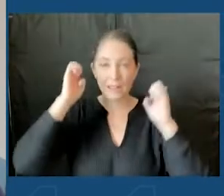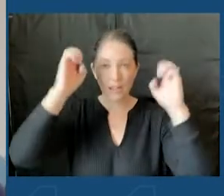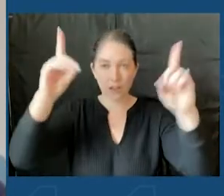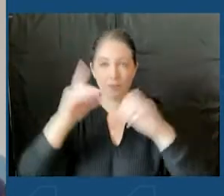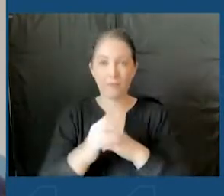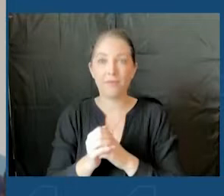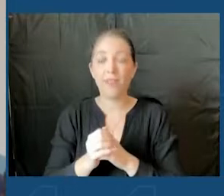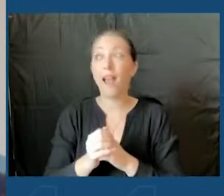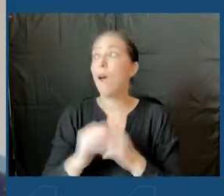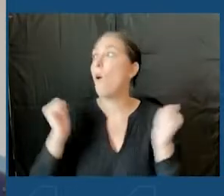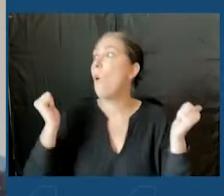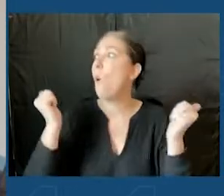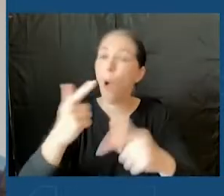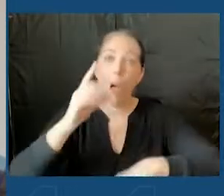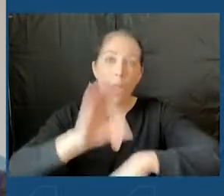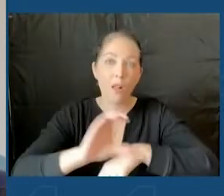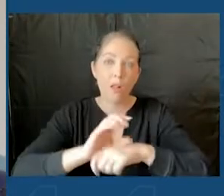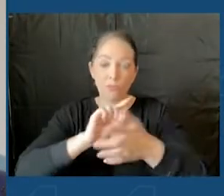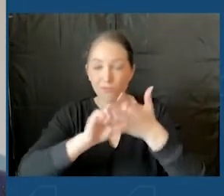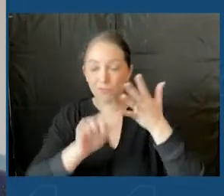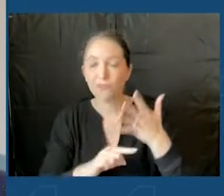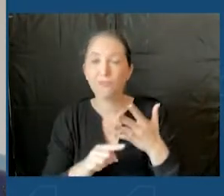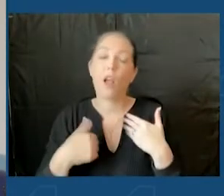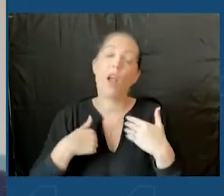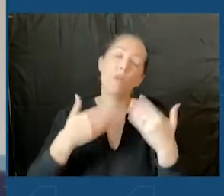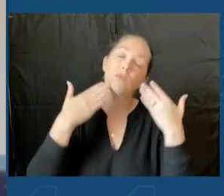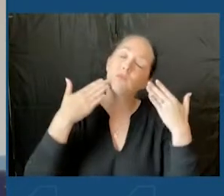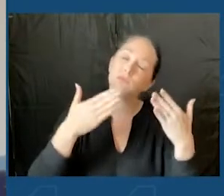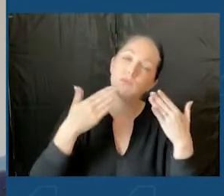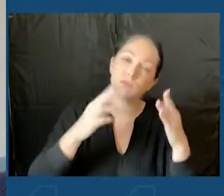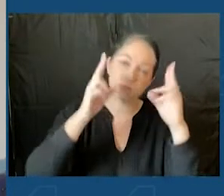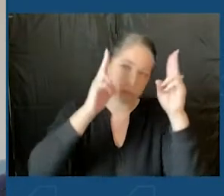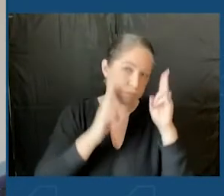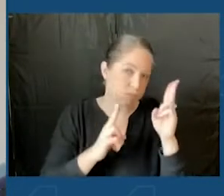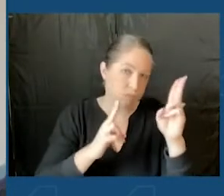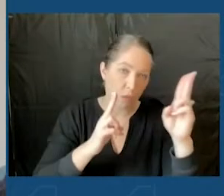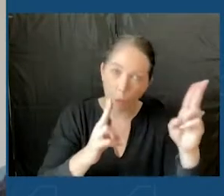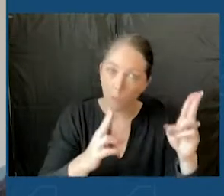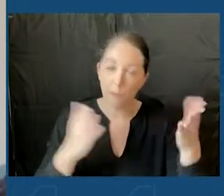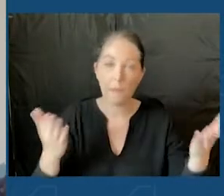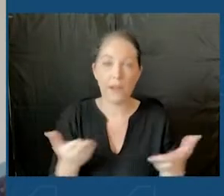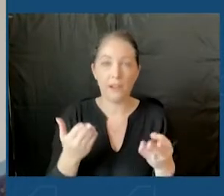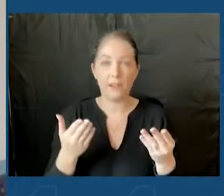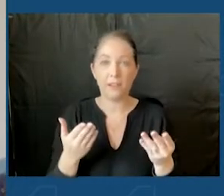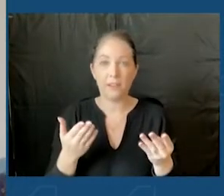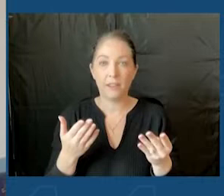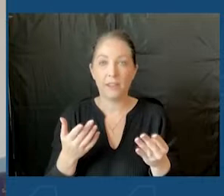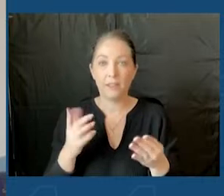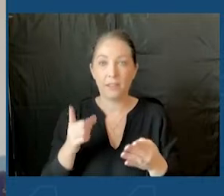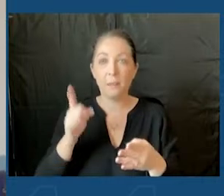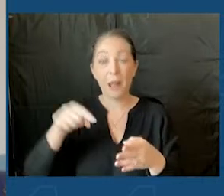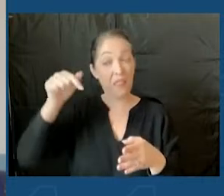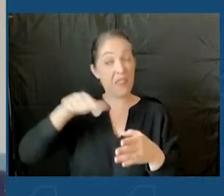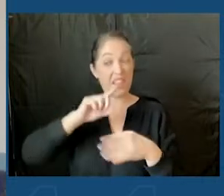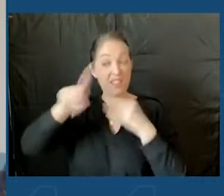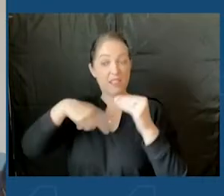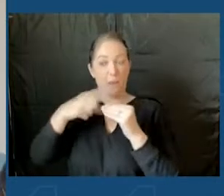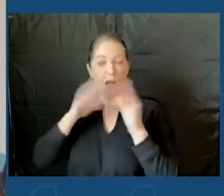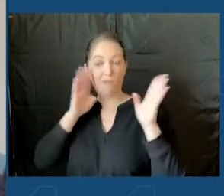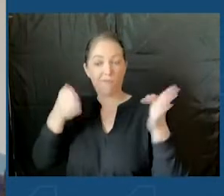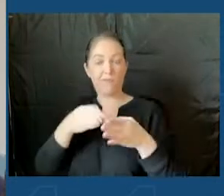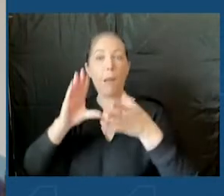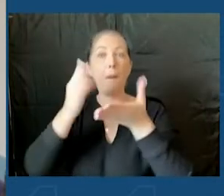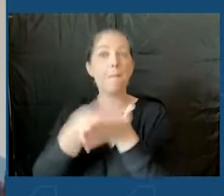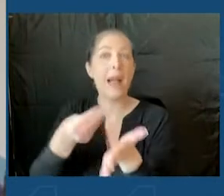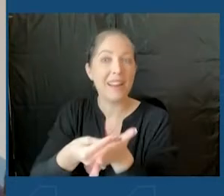clergy. I am so humbled to be here, and I'm going to give you just a couple of remarks, but it's all about money, so you're going to want to pay attention, okay? This is how we're